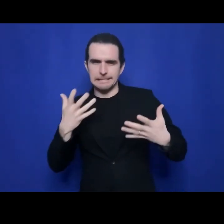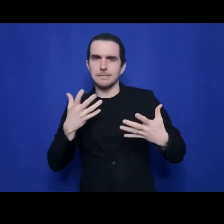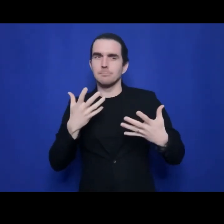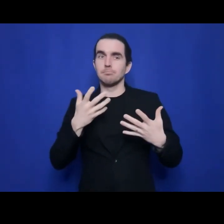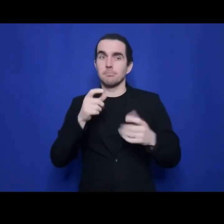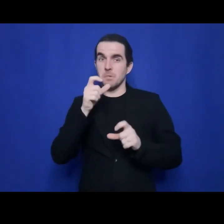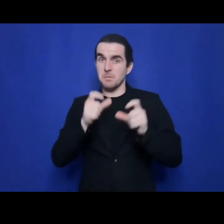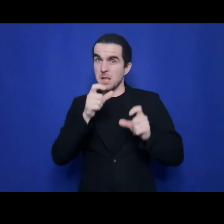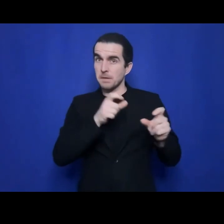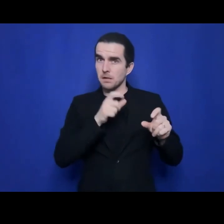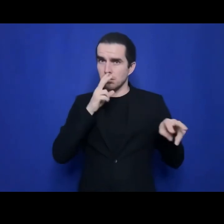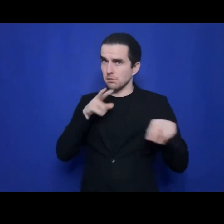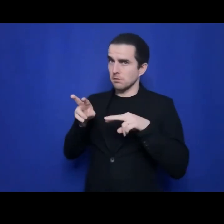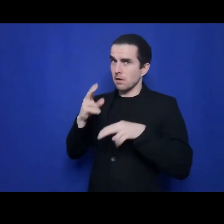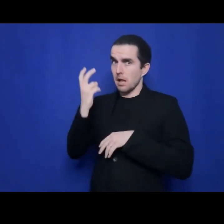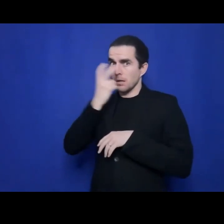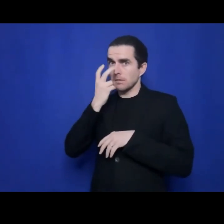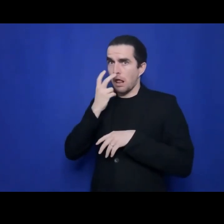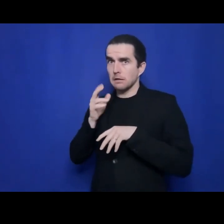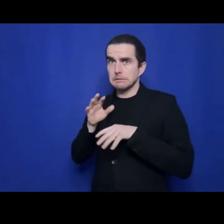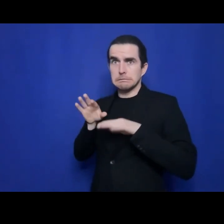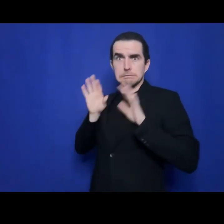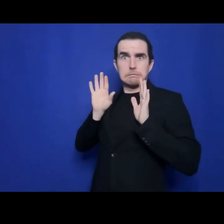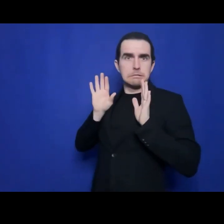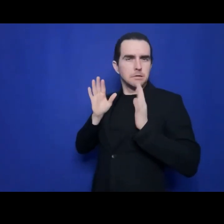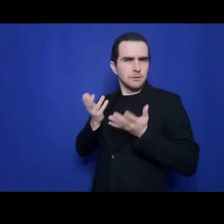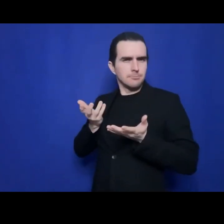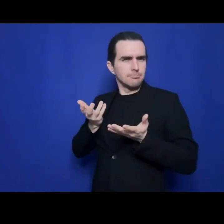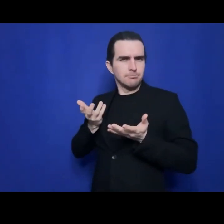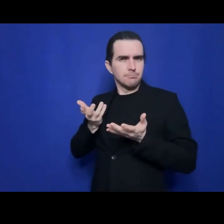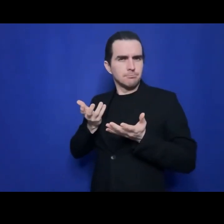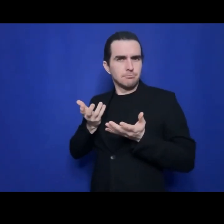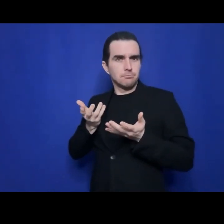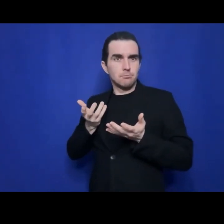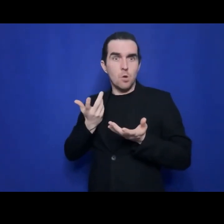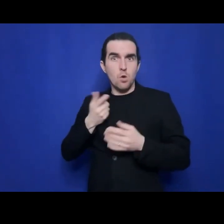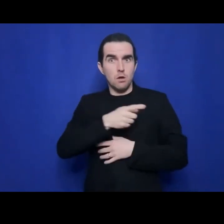friend, they will talk to her guide dog instead of her. So